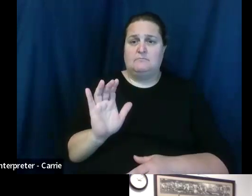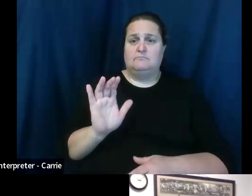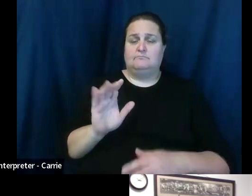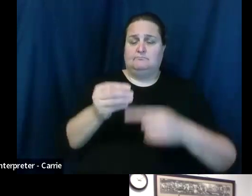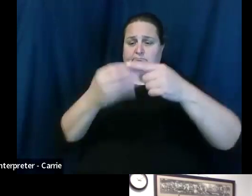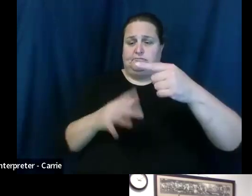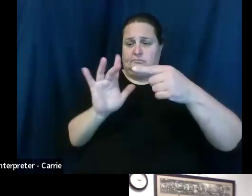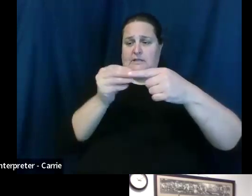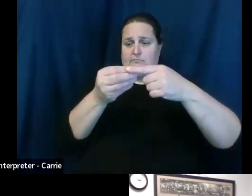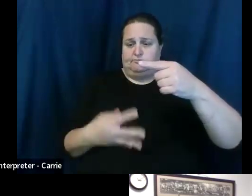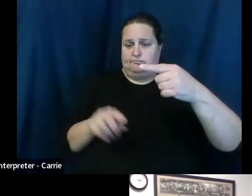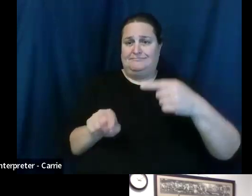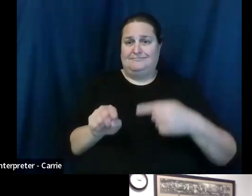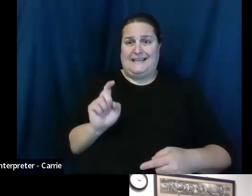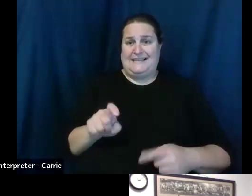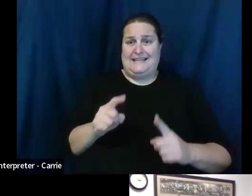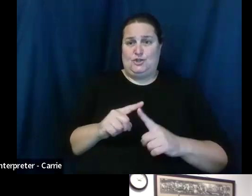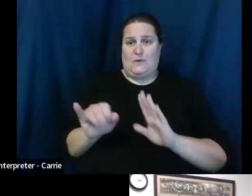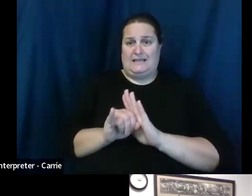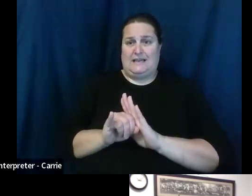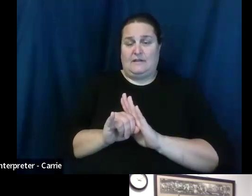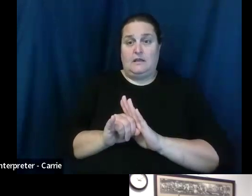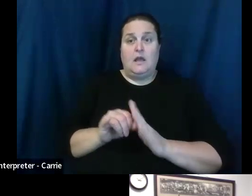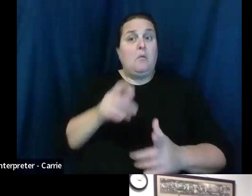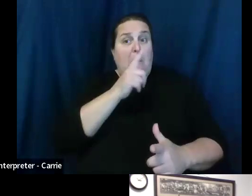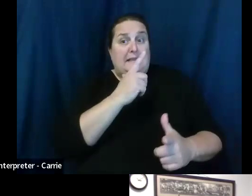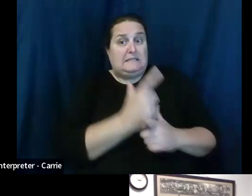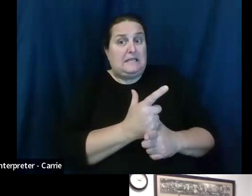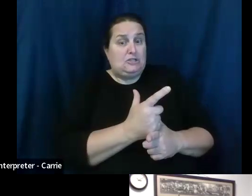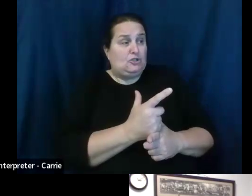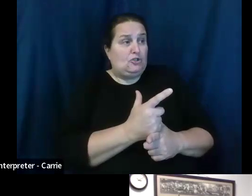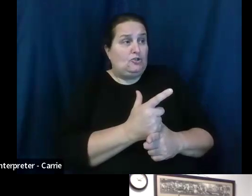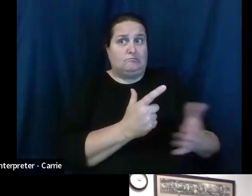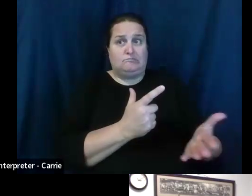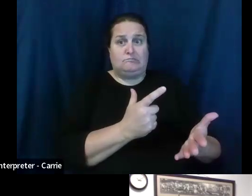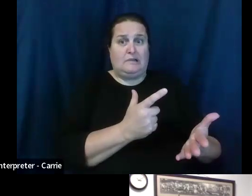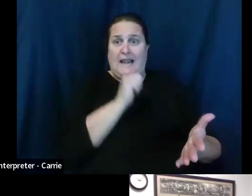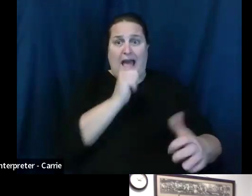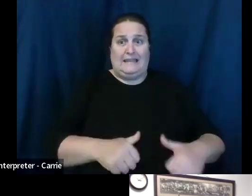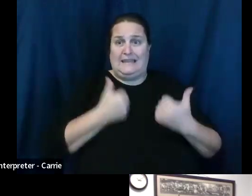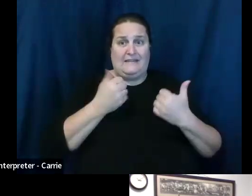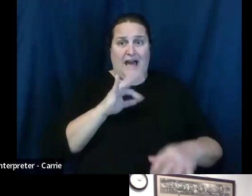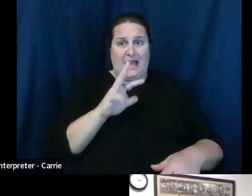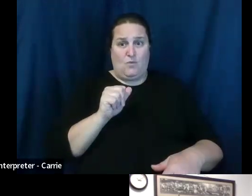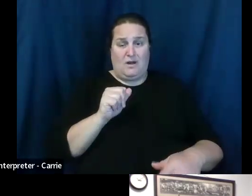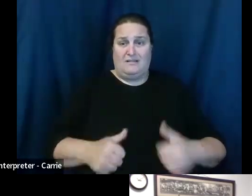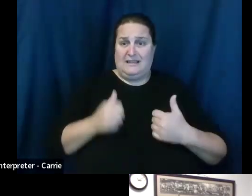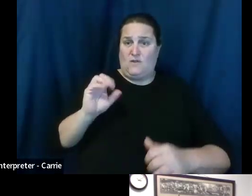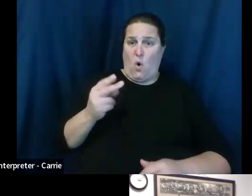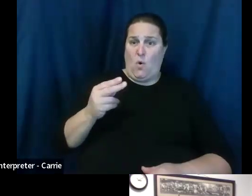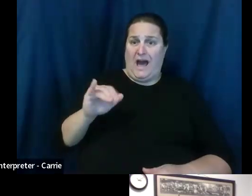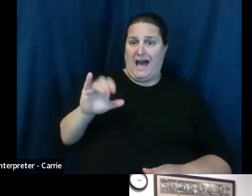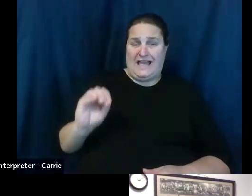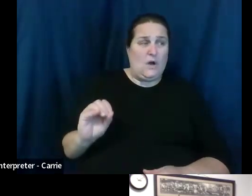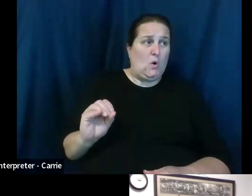if my sister's not able to shelter me because she is in Ohio, I want to make sure that I do have that third option. So I can